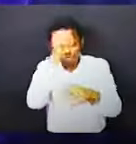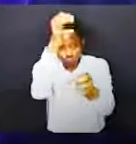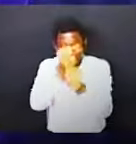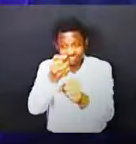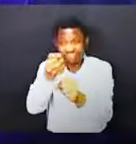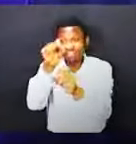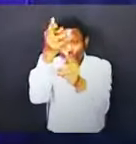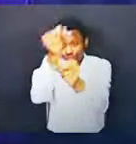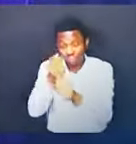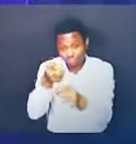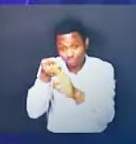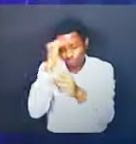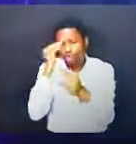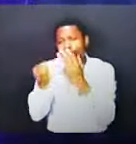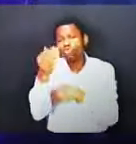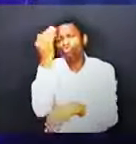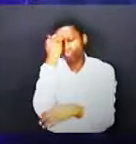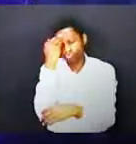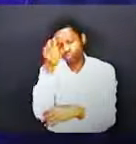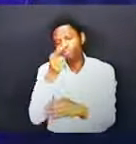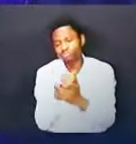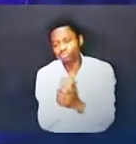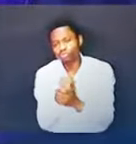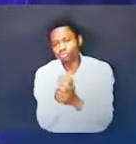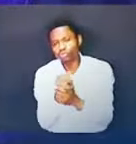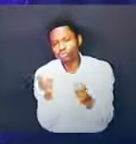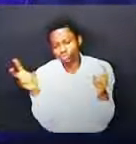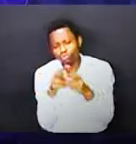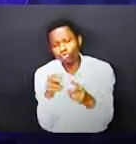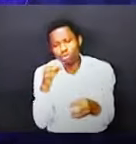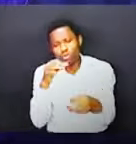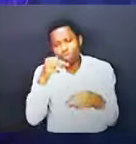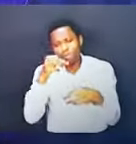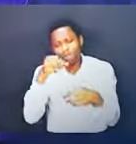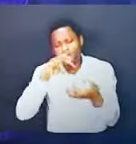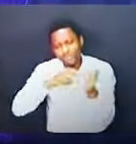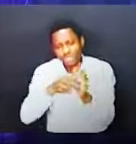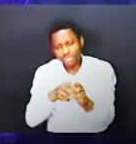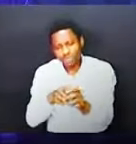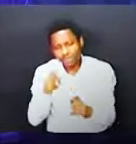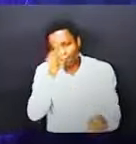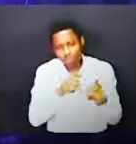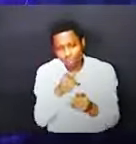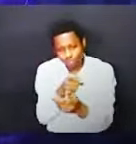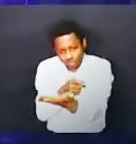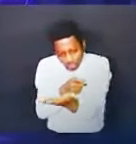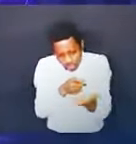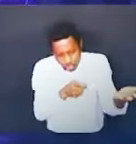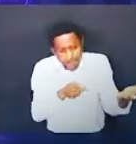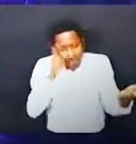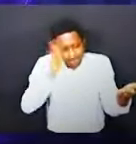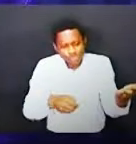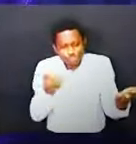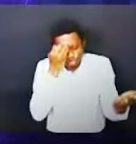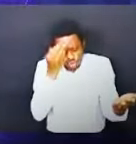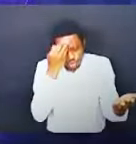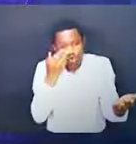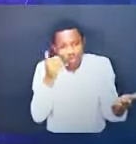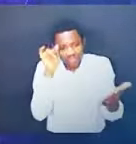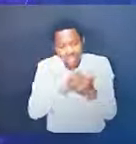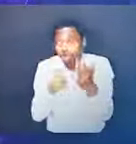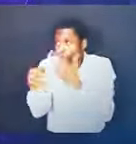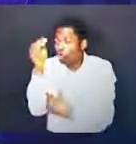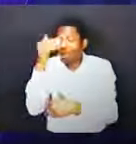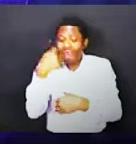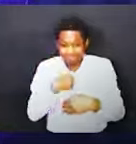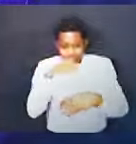safono say, one more breath, fata fra, what they afre one, not as a unim, se nipano. And as when him say, what your first room could be